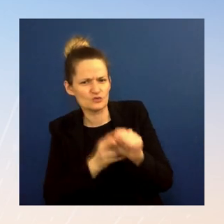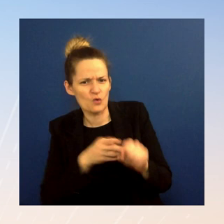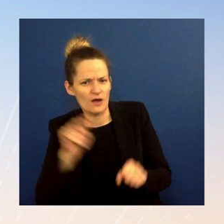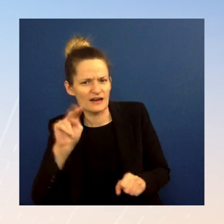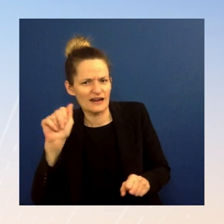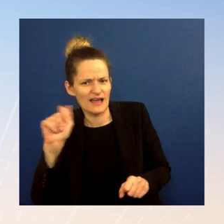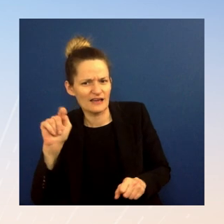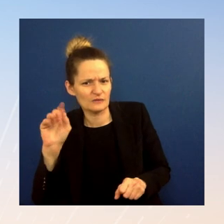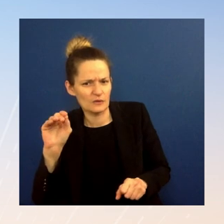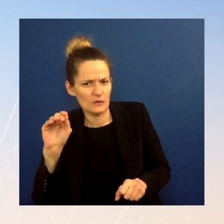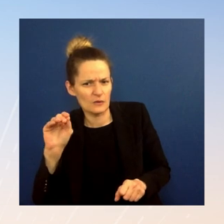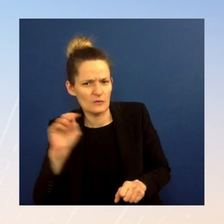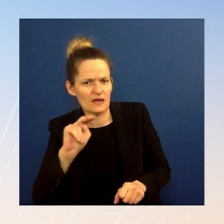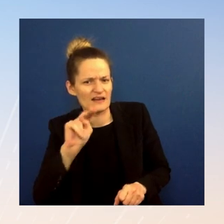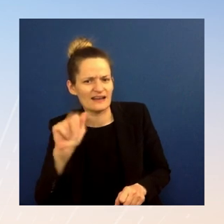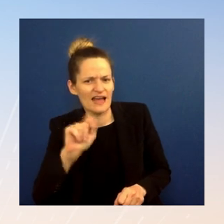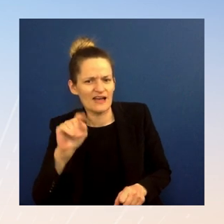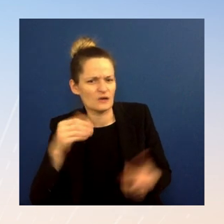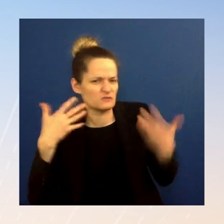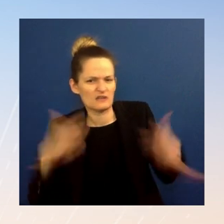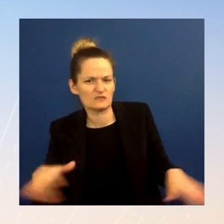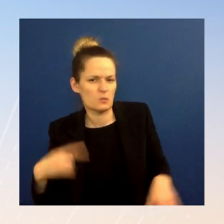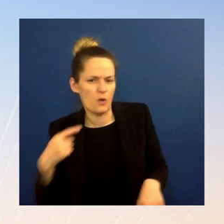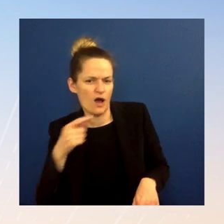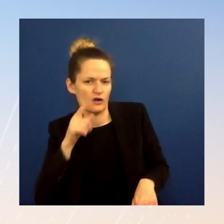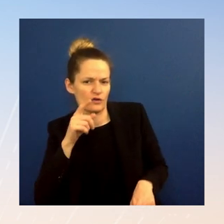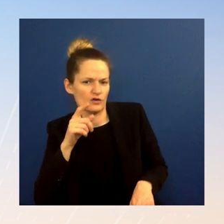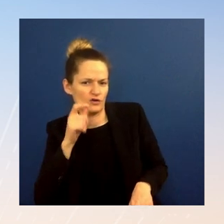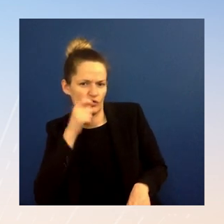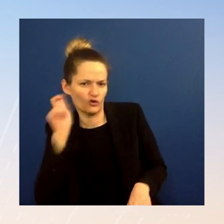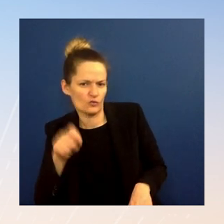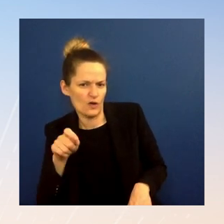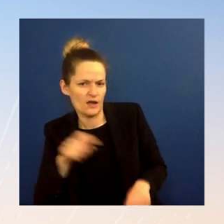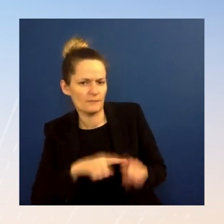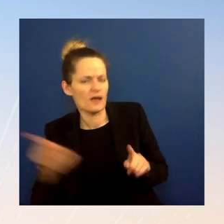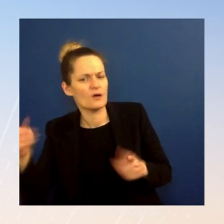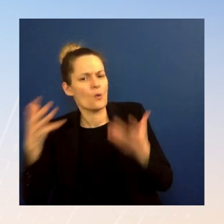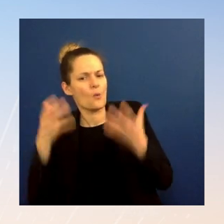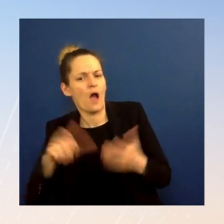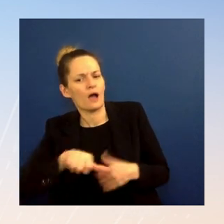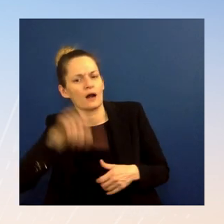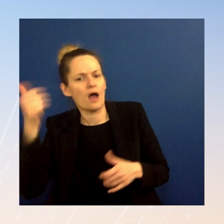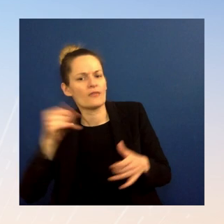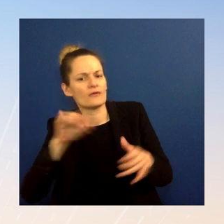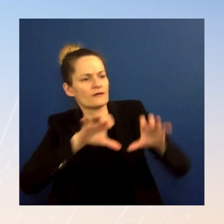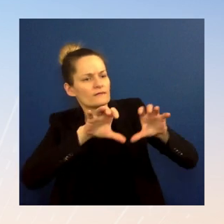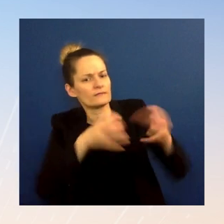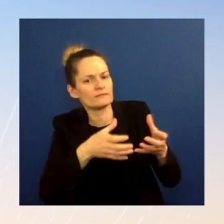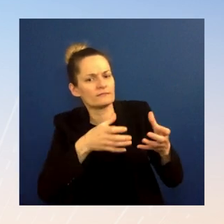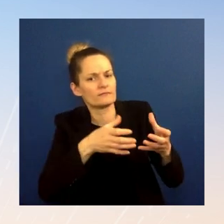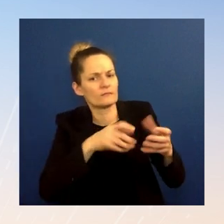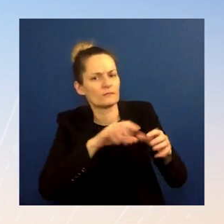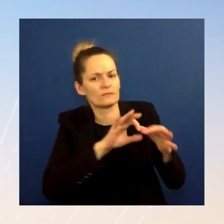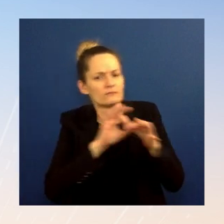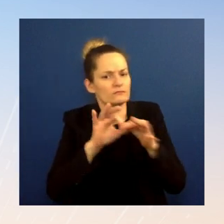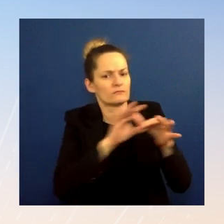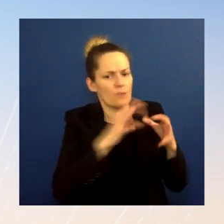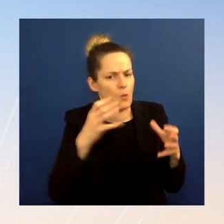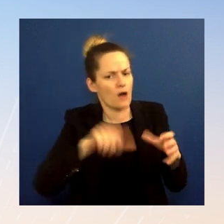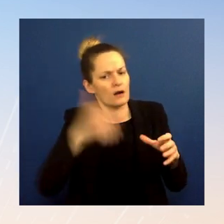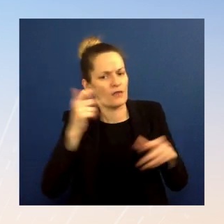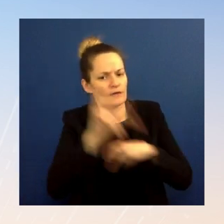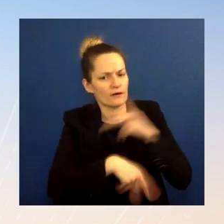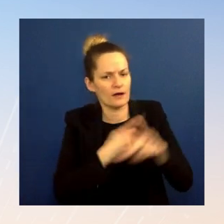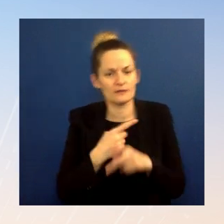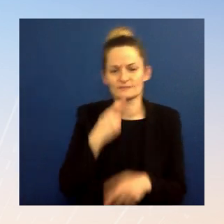that something that you're talking about to them, and what on earth would that look like? It's a decision for President Zelensky and the Ukrainians to make if they're going to pursue membership